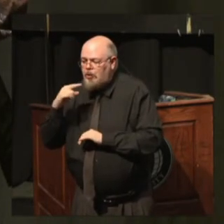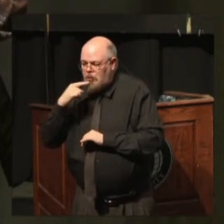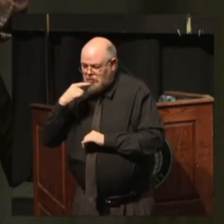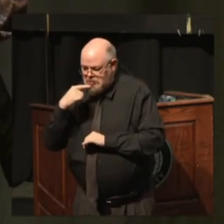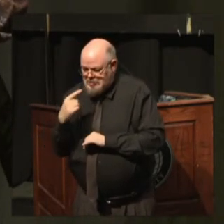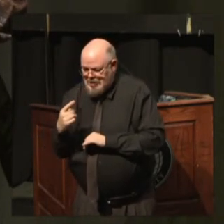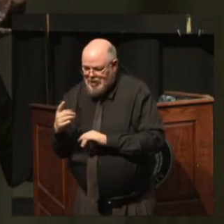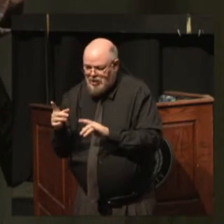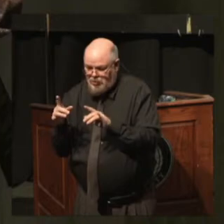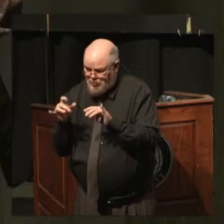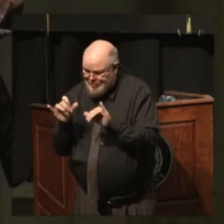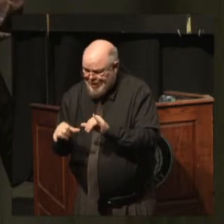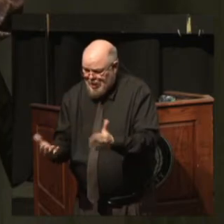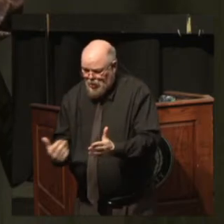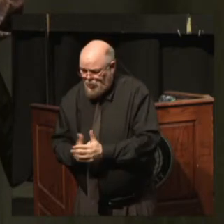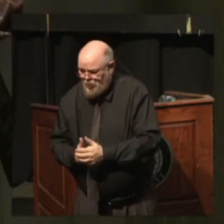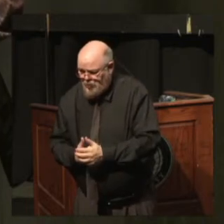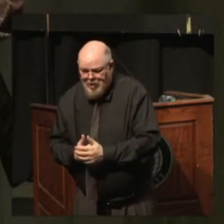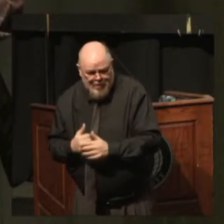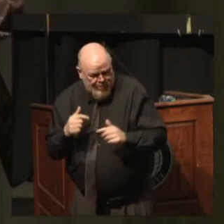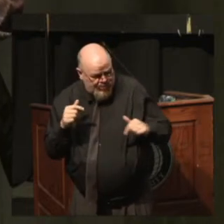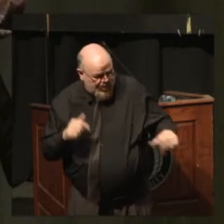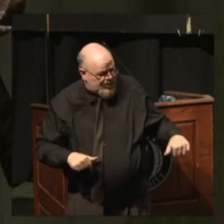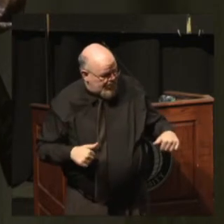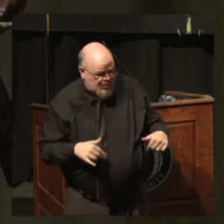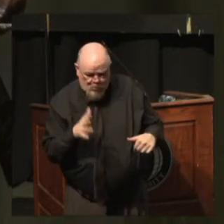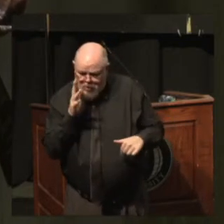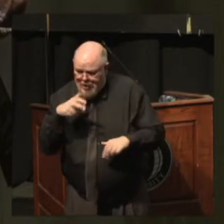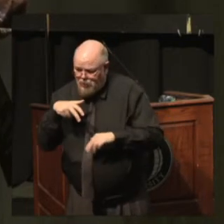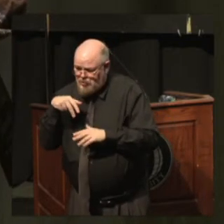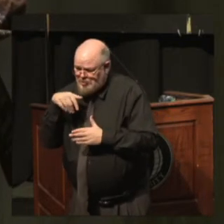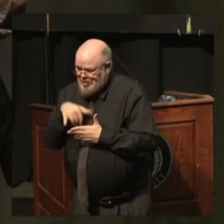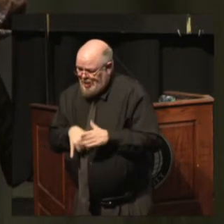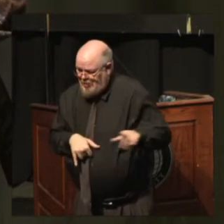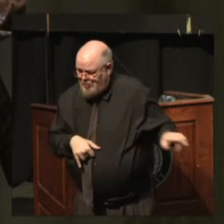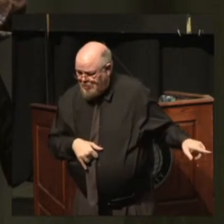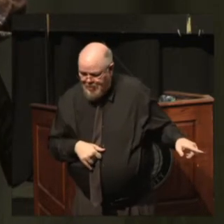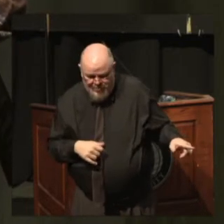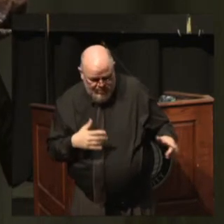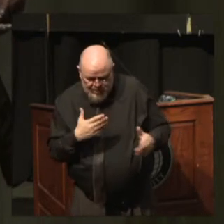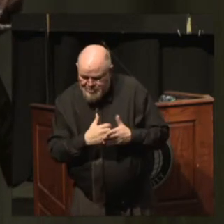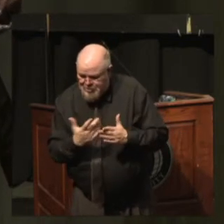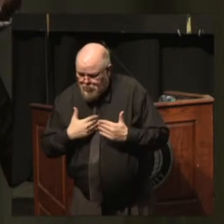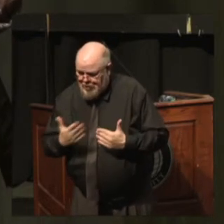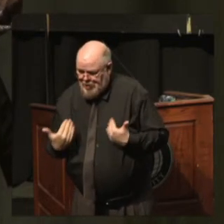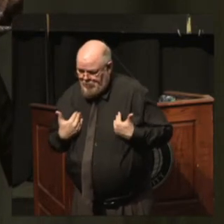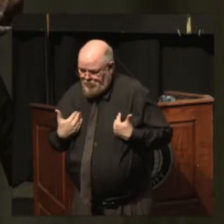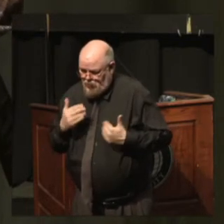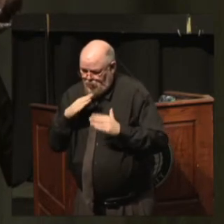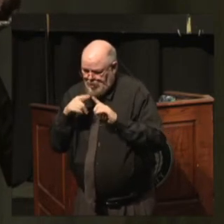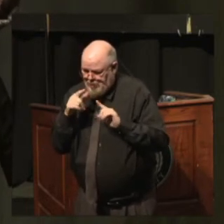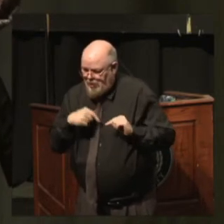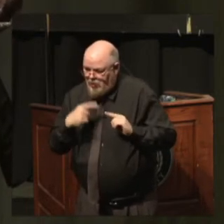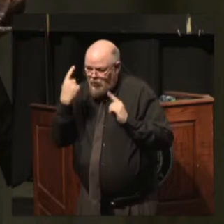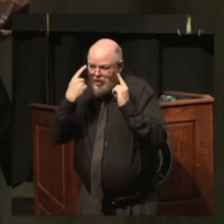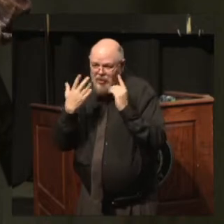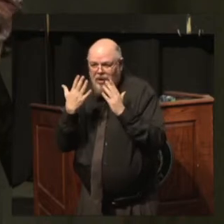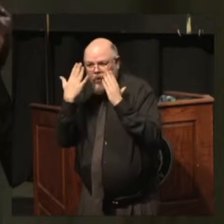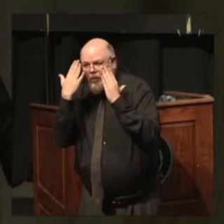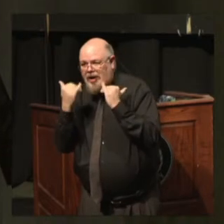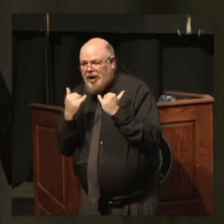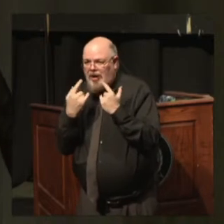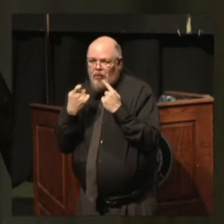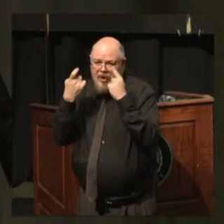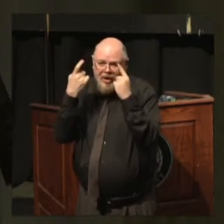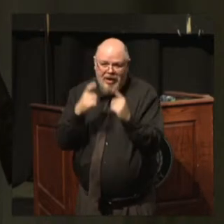right here. This is where I would stay. And this is all I would be thinking about. Wondering why. What's happened? I know